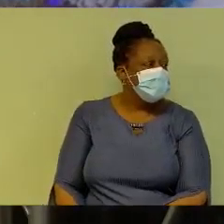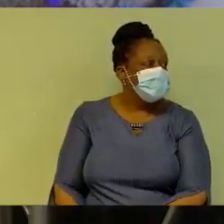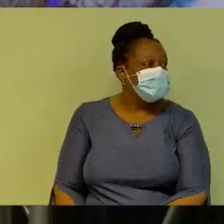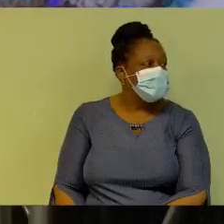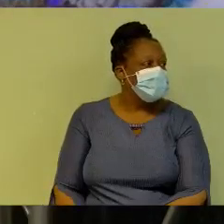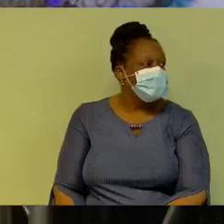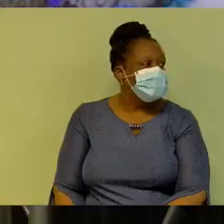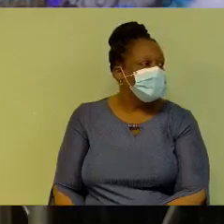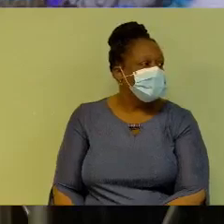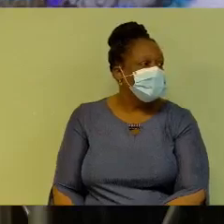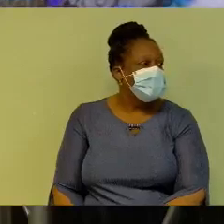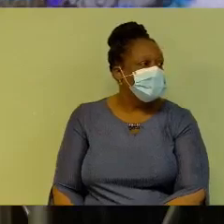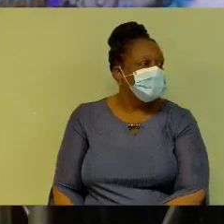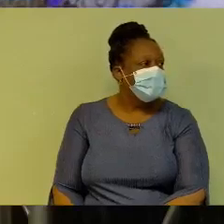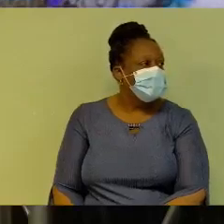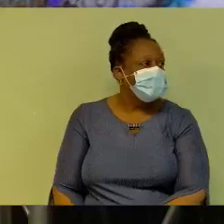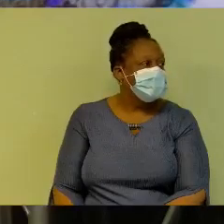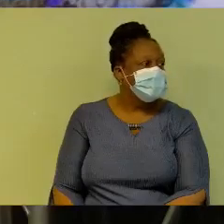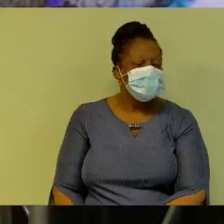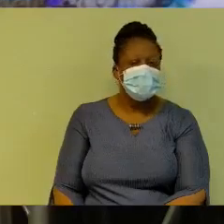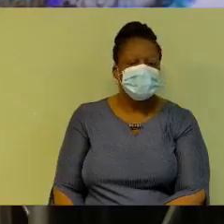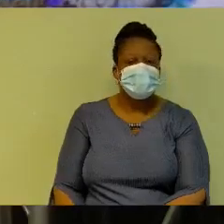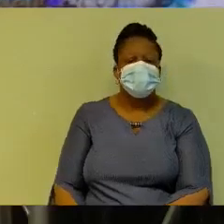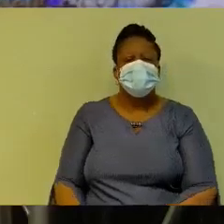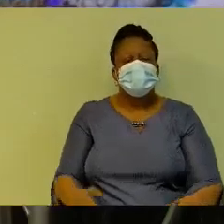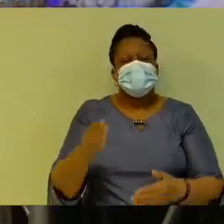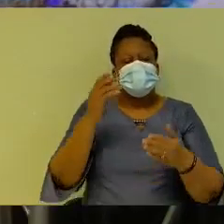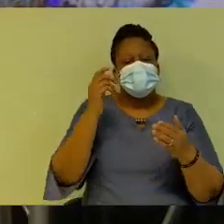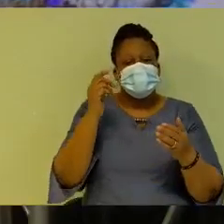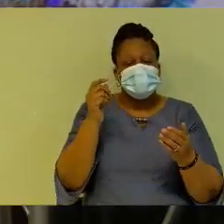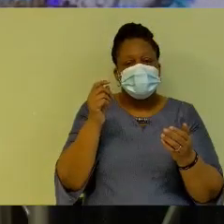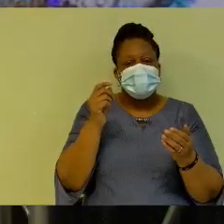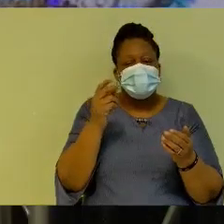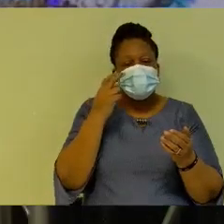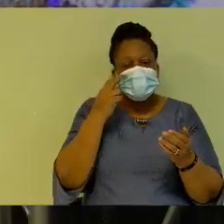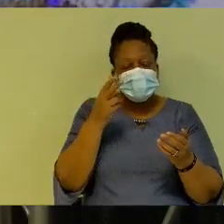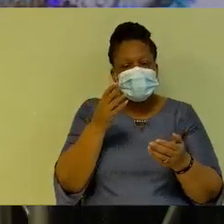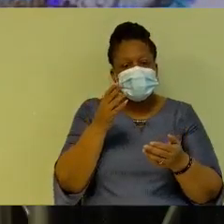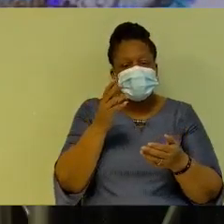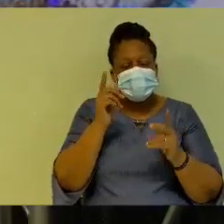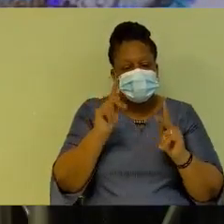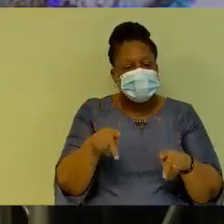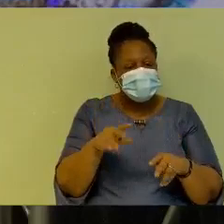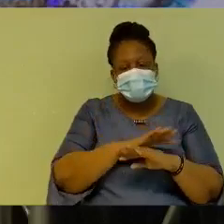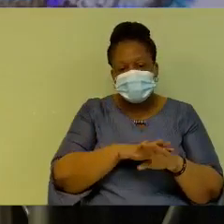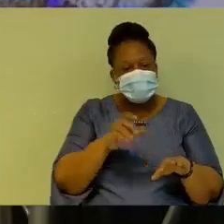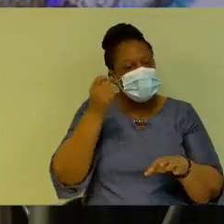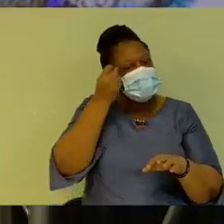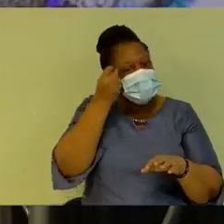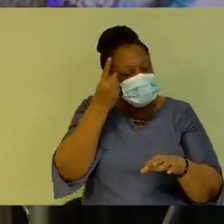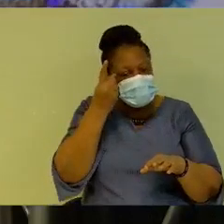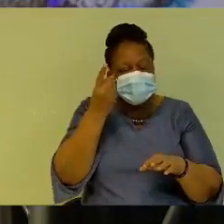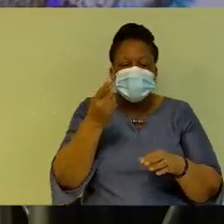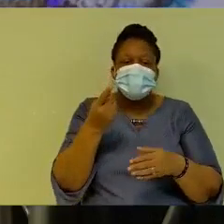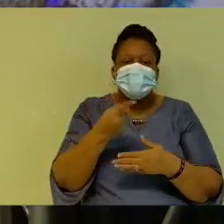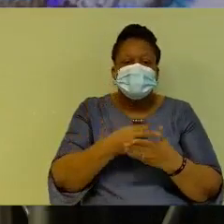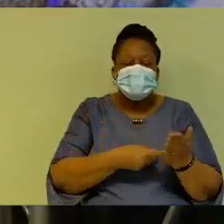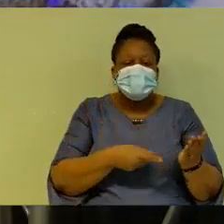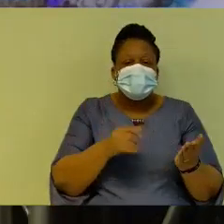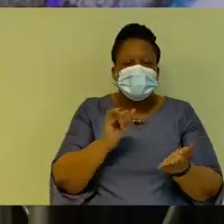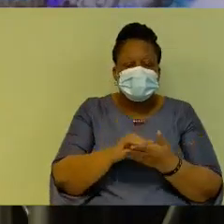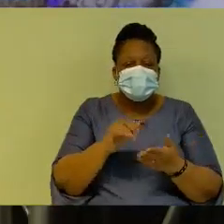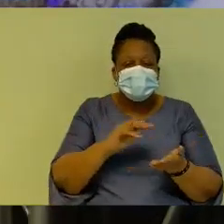posed the question doesn't fully understand our local protocol with respect to quarantine and testing. And so I'll begin